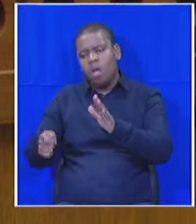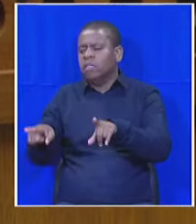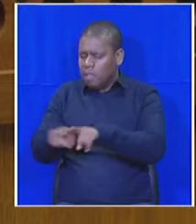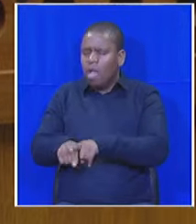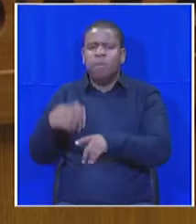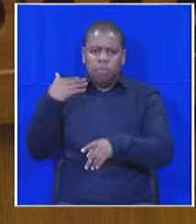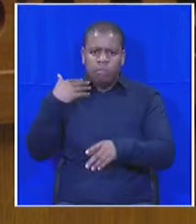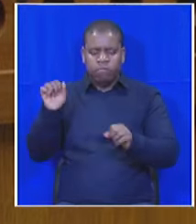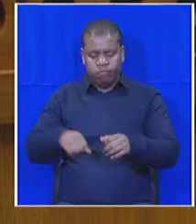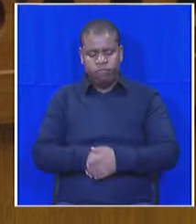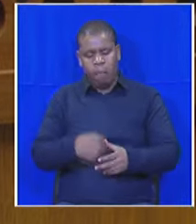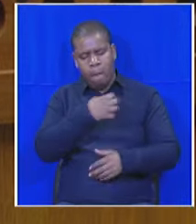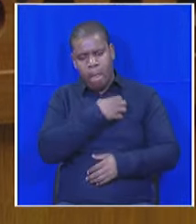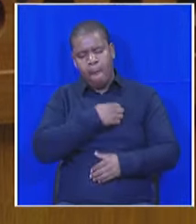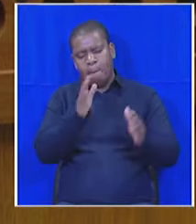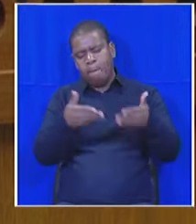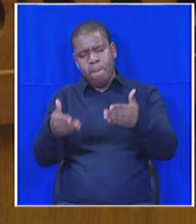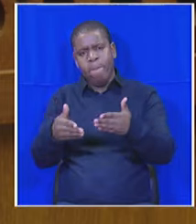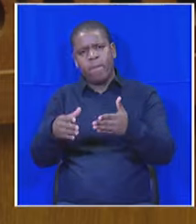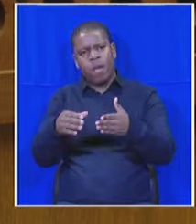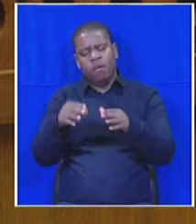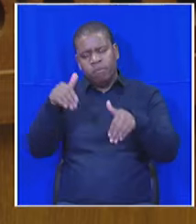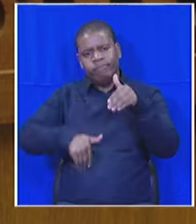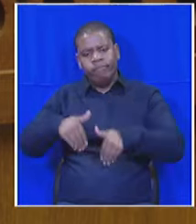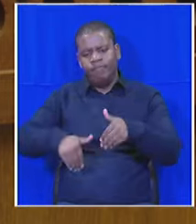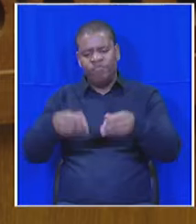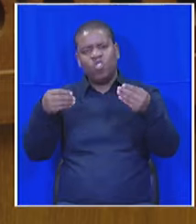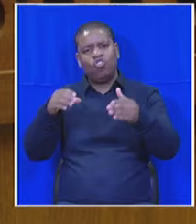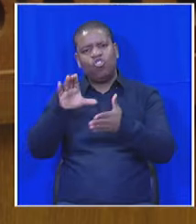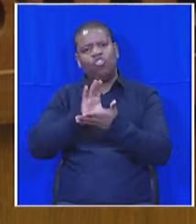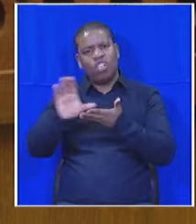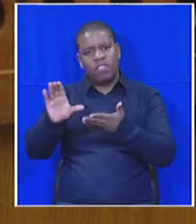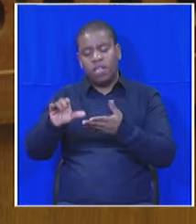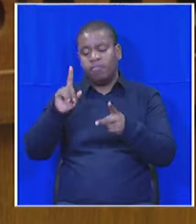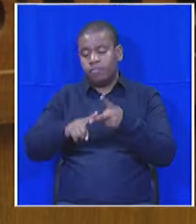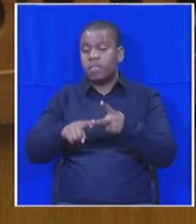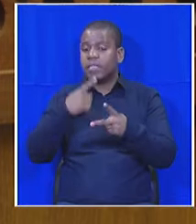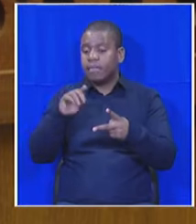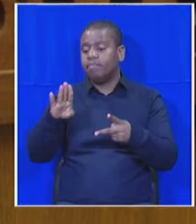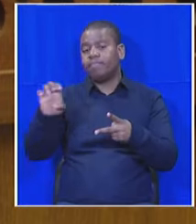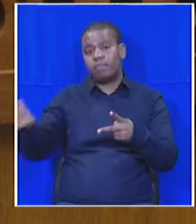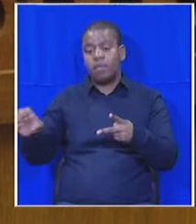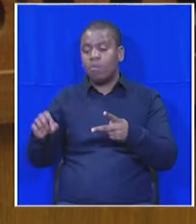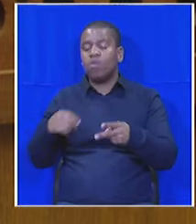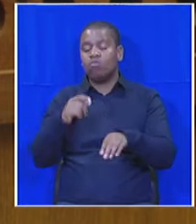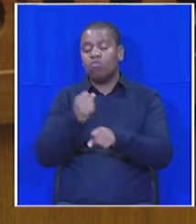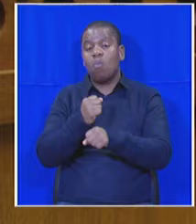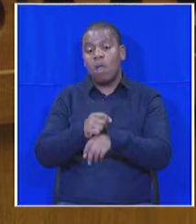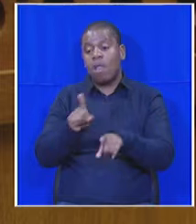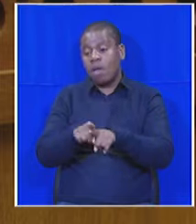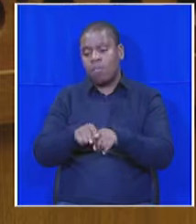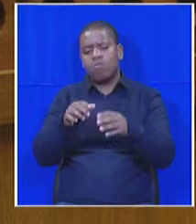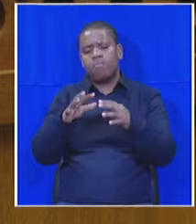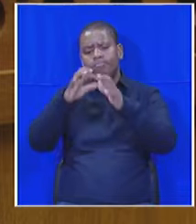minister then delivers a new version of the mining charter calling for stricter BEE. Don't worry, says the government, on being challenged for writing a suicide note for the